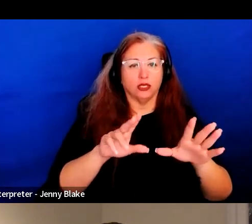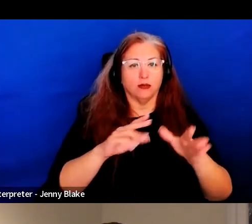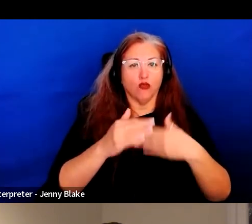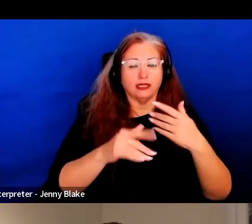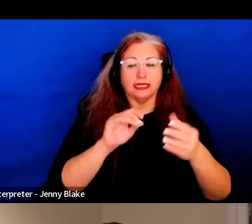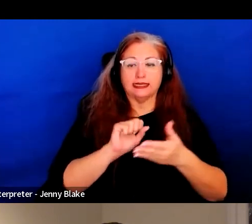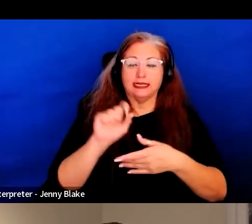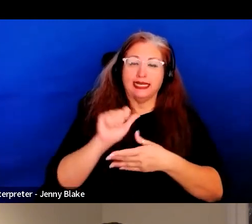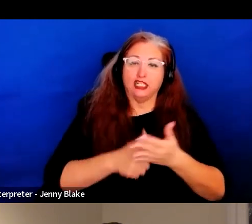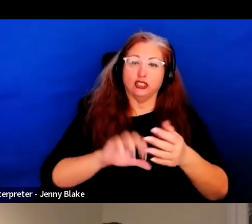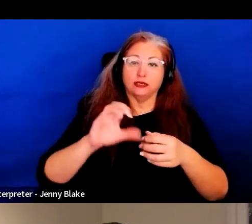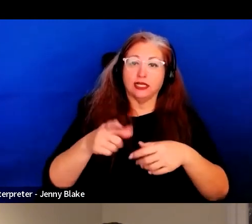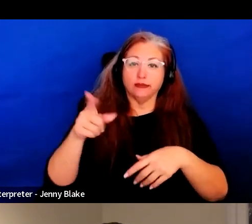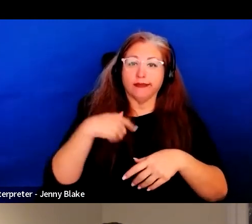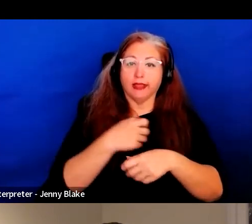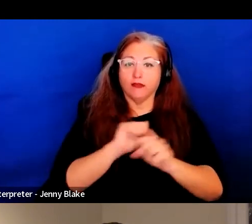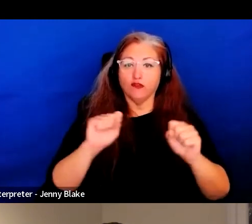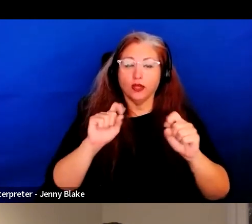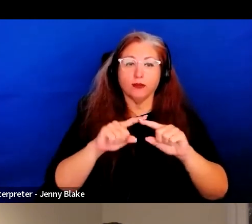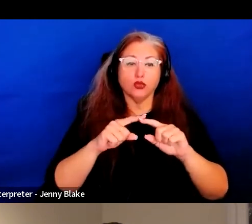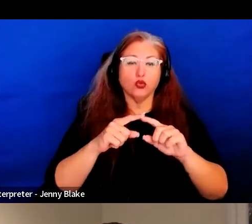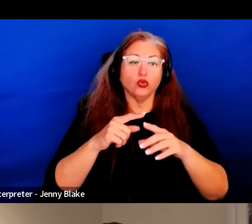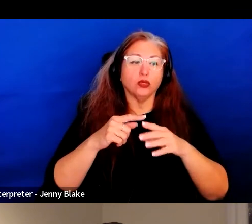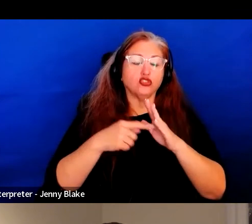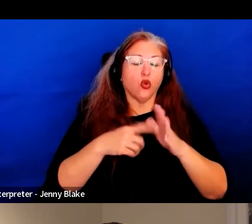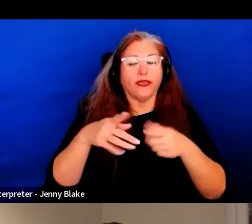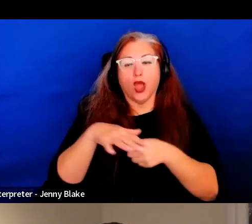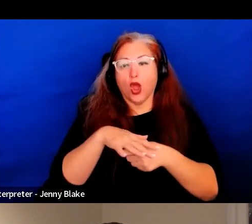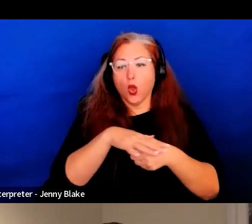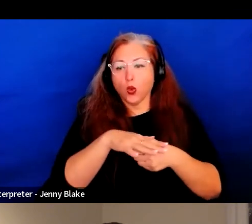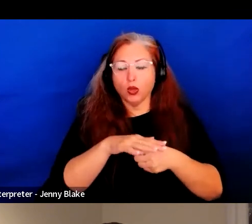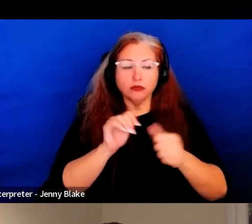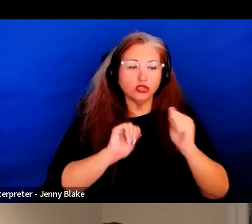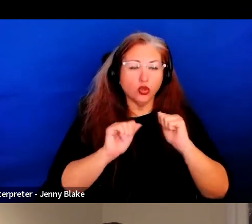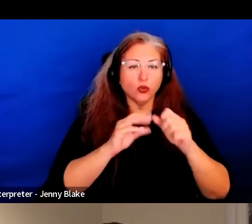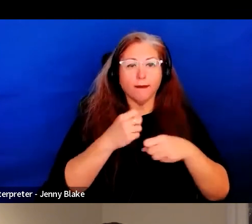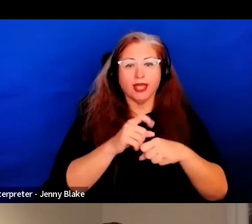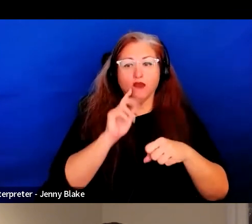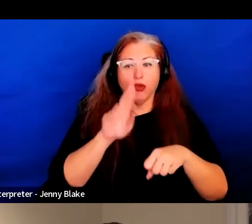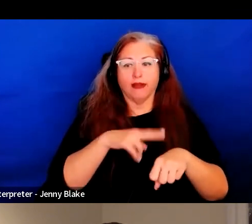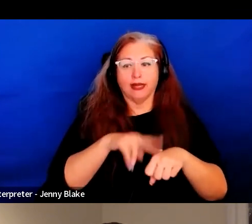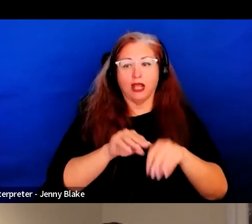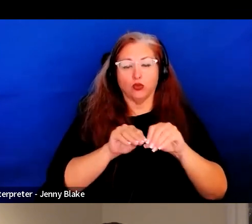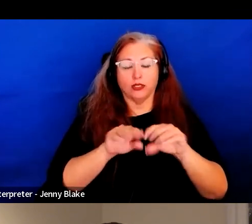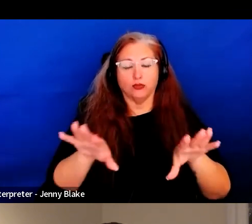had their freedom to carry their own or other shows of local interest over shows made for national distribution